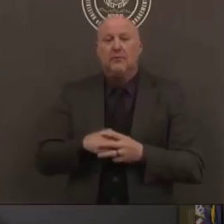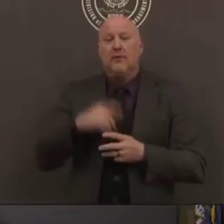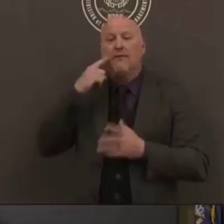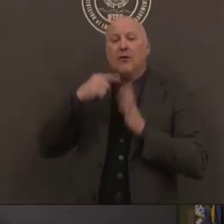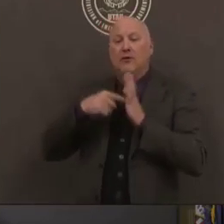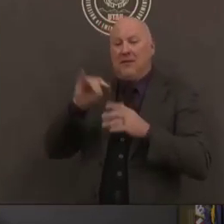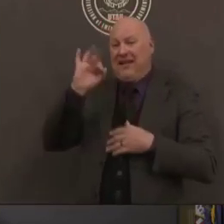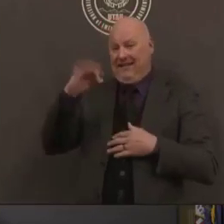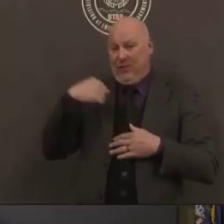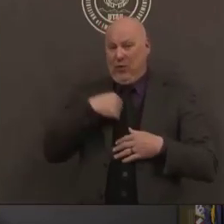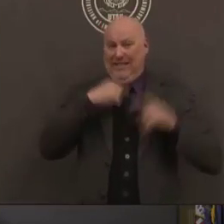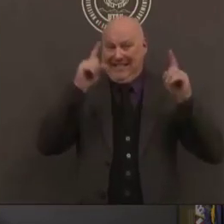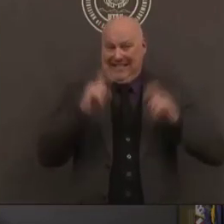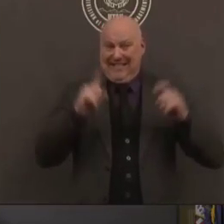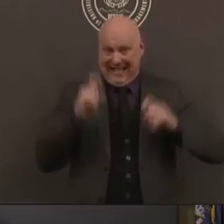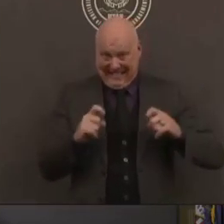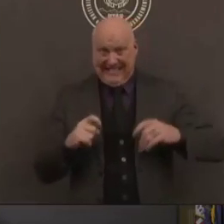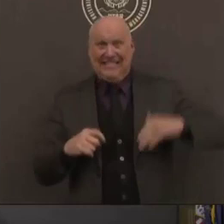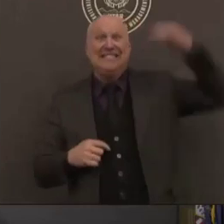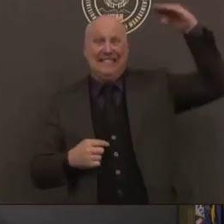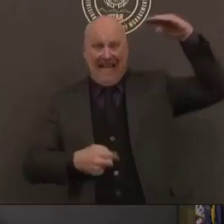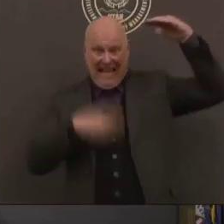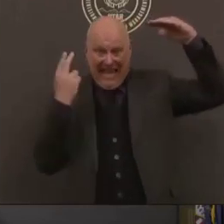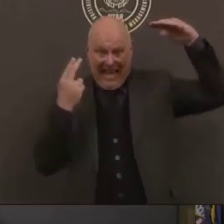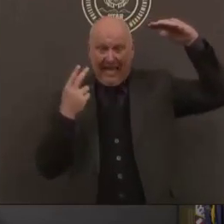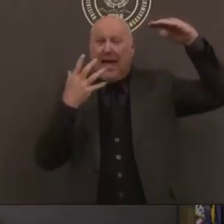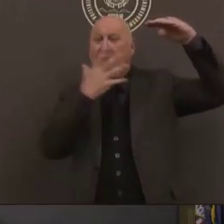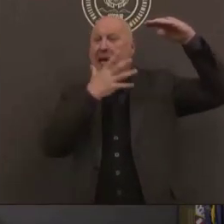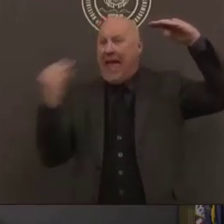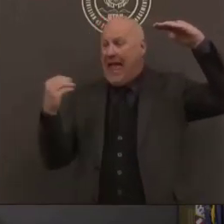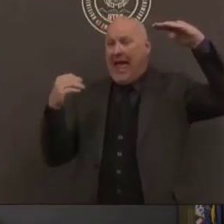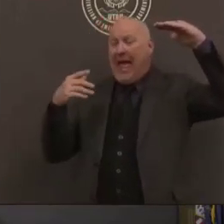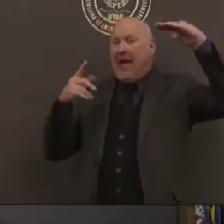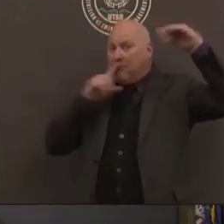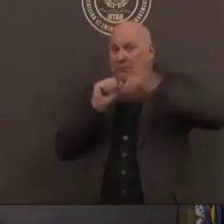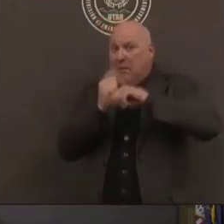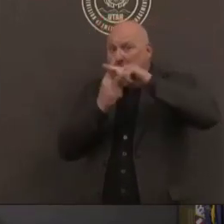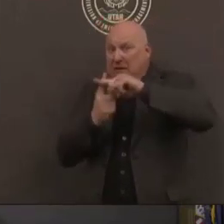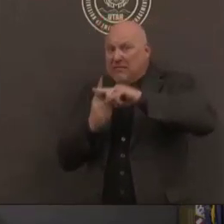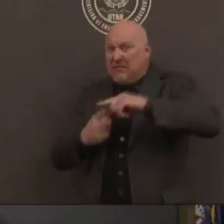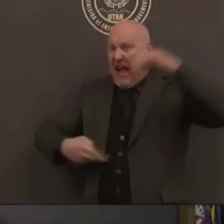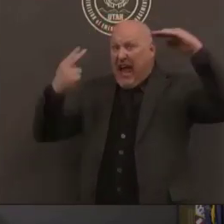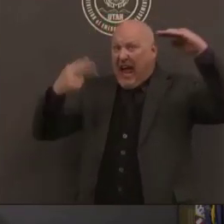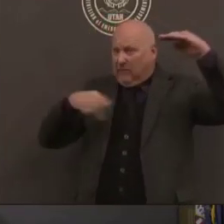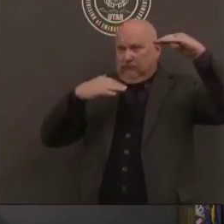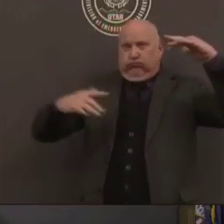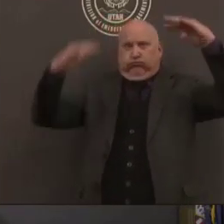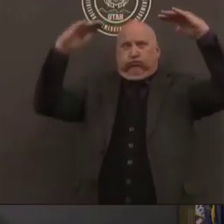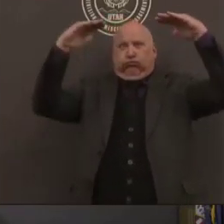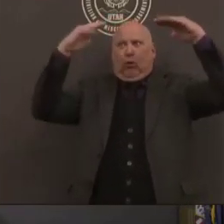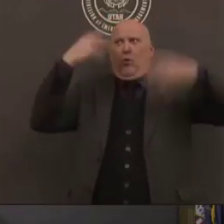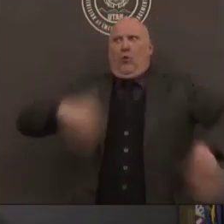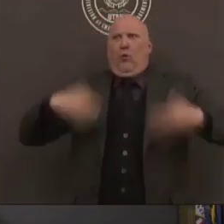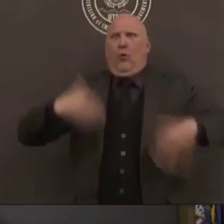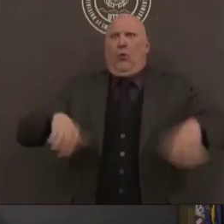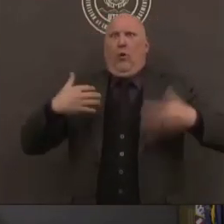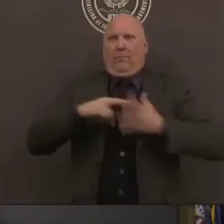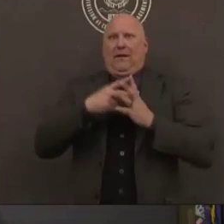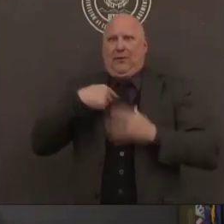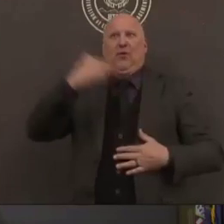health interventions more effectively? So testing is a cornerstone for any infectious disease response, but especially this